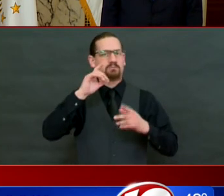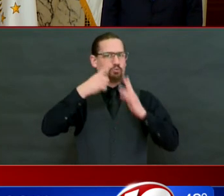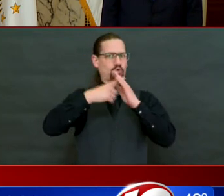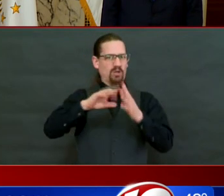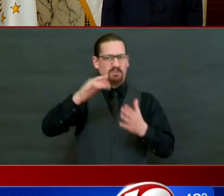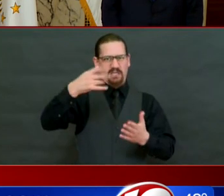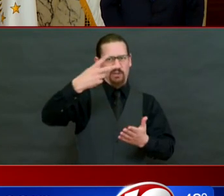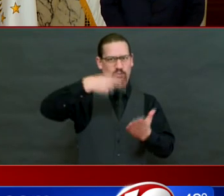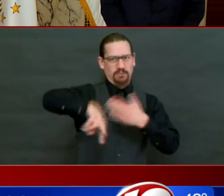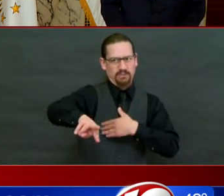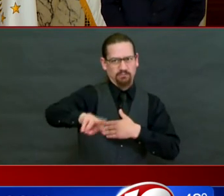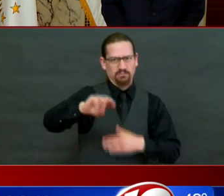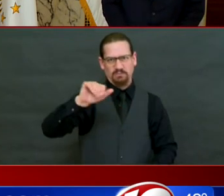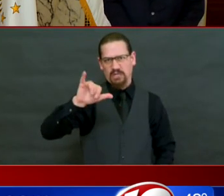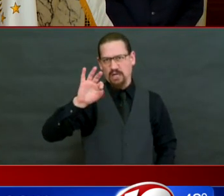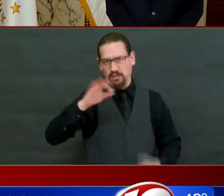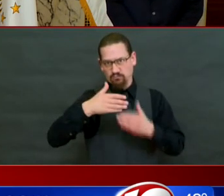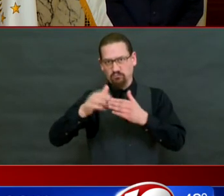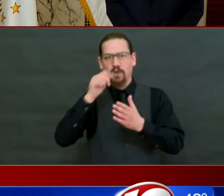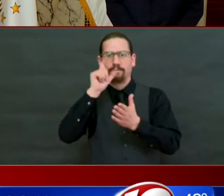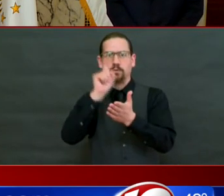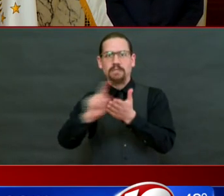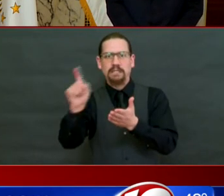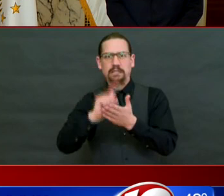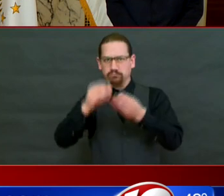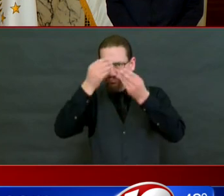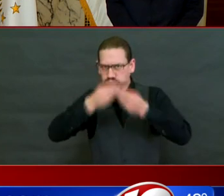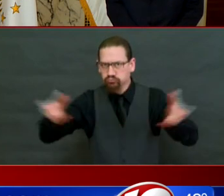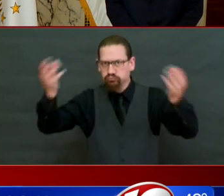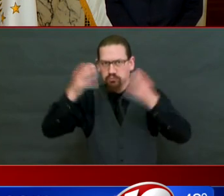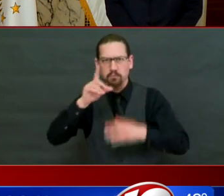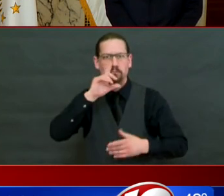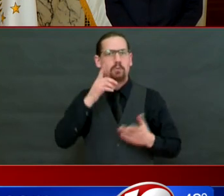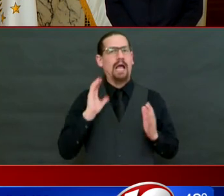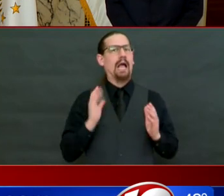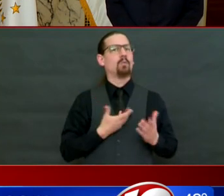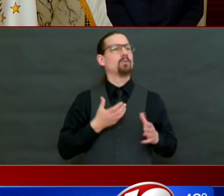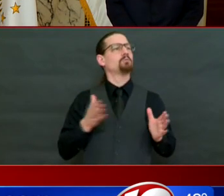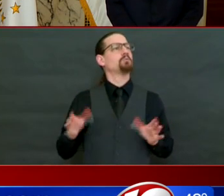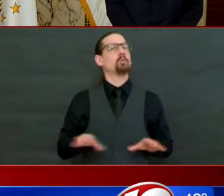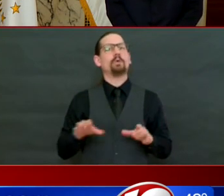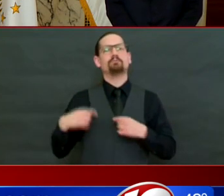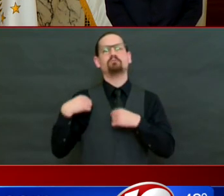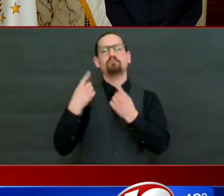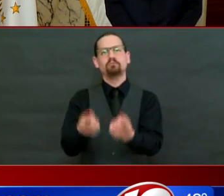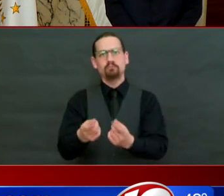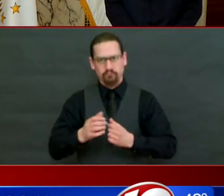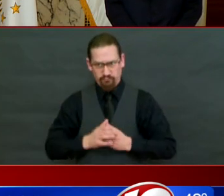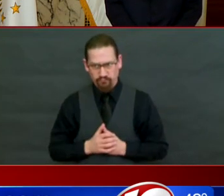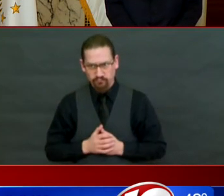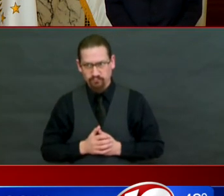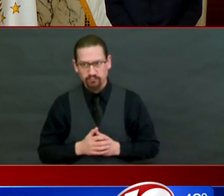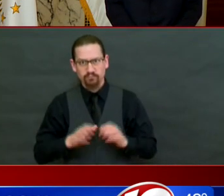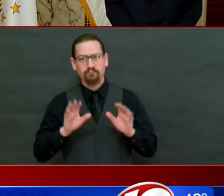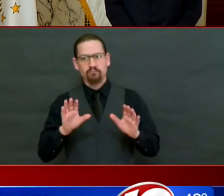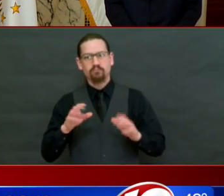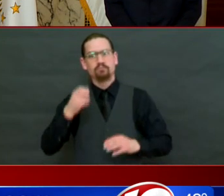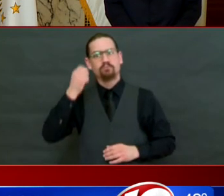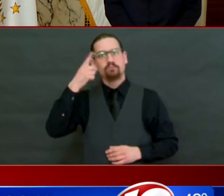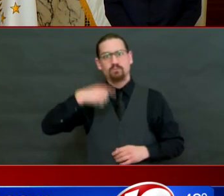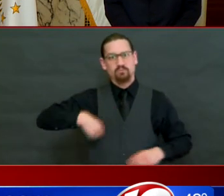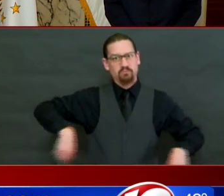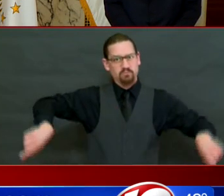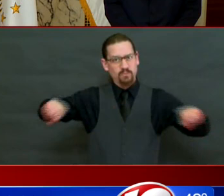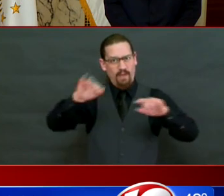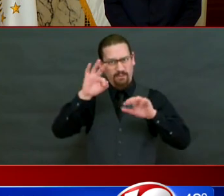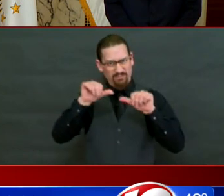let expire the stay-at-home order and begin to move into testing the waters. One last thing before I turn it over to